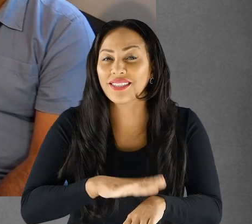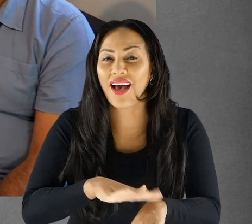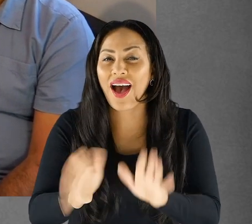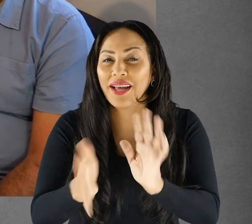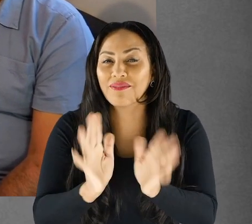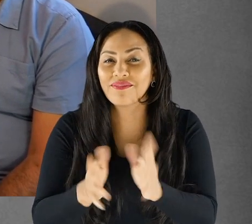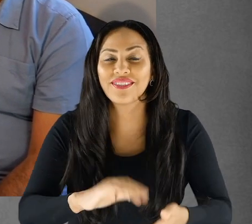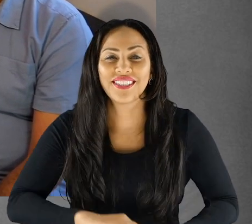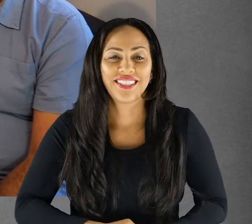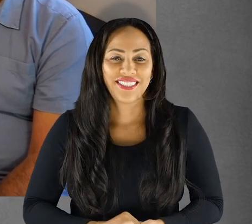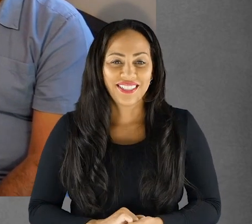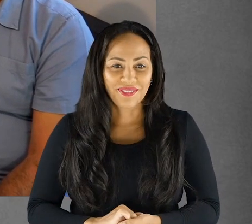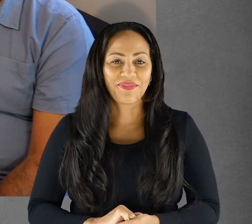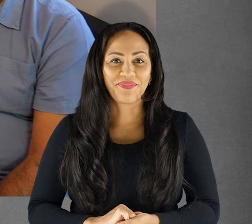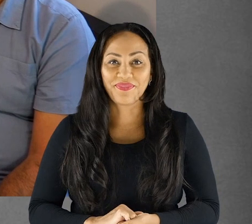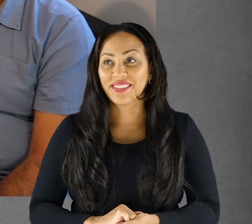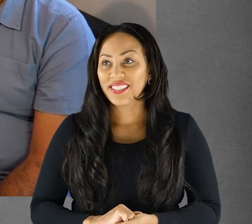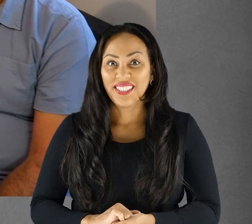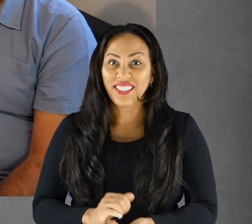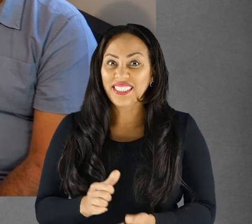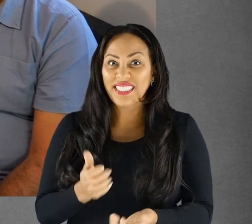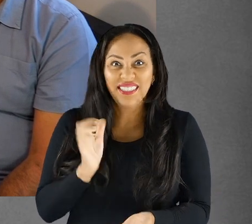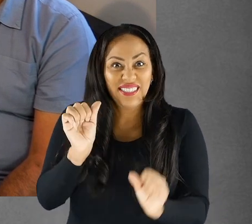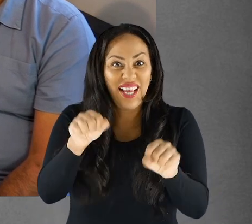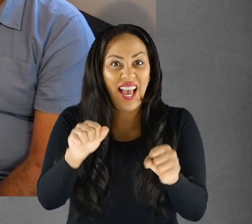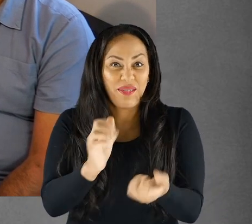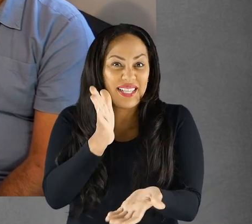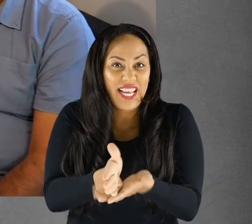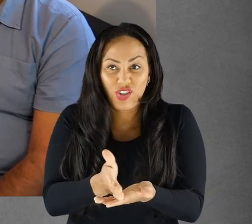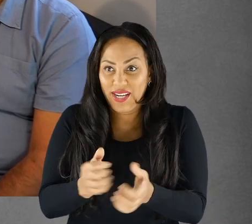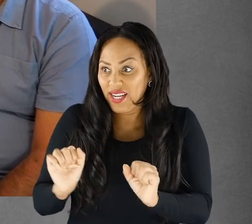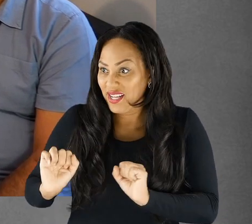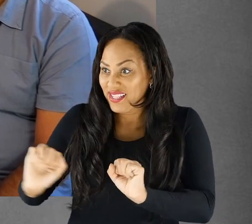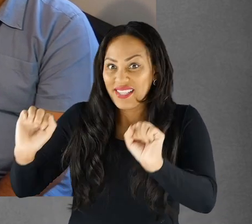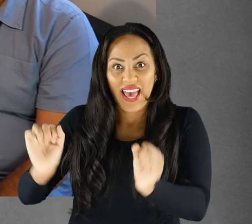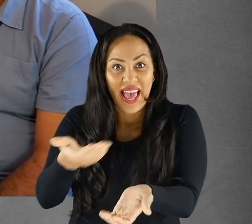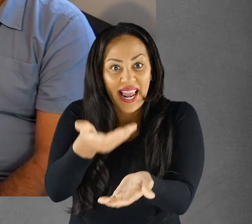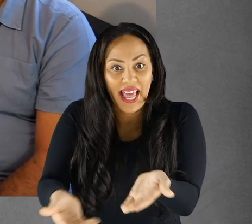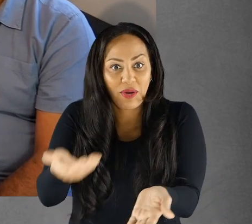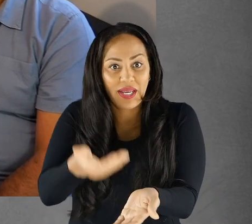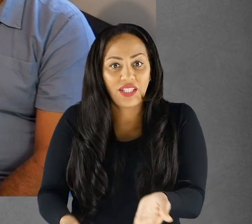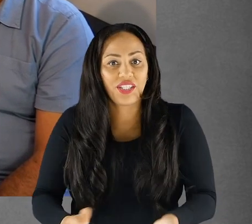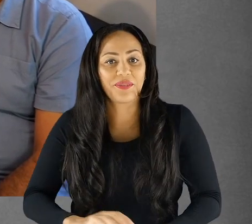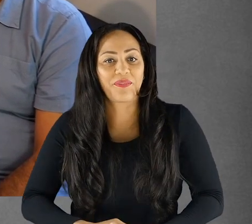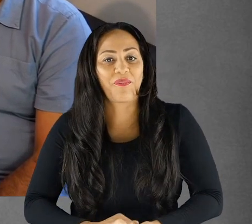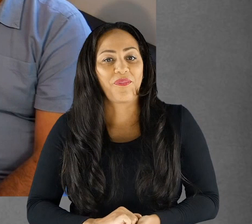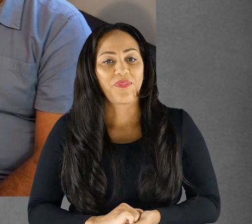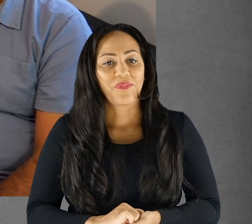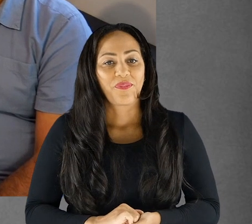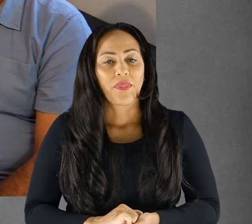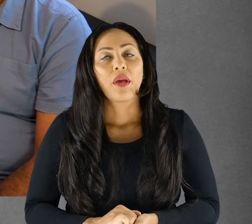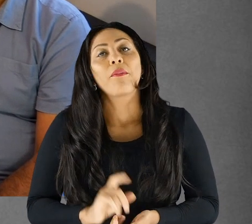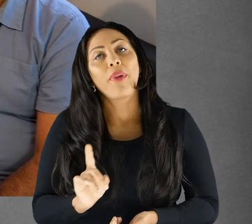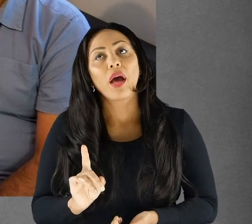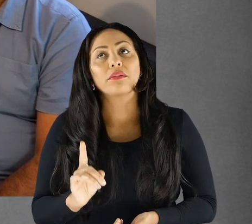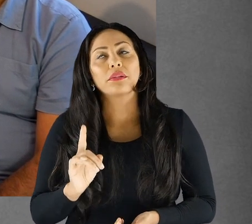It's like, it's literally for their, like, it's their language. And then that was just, obviously we dwell on those small things, because it does say something,